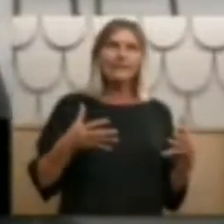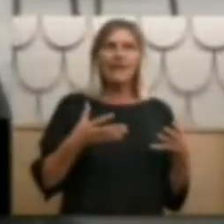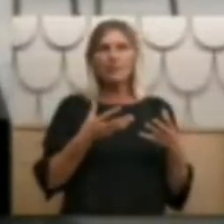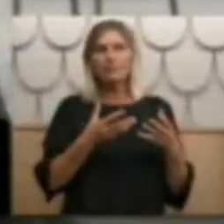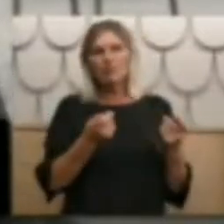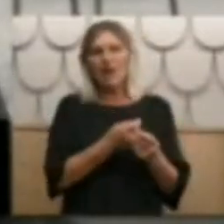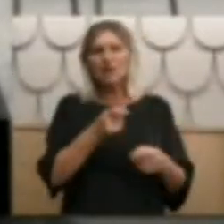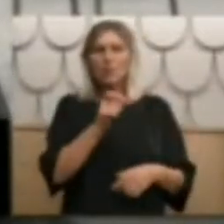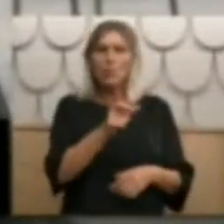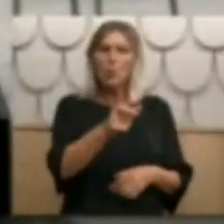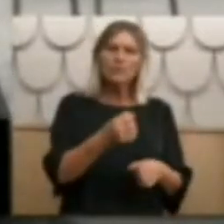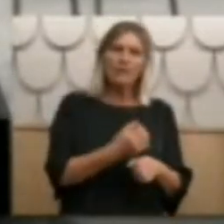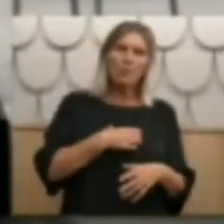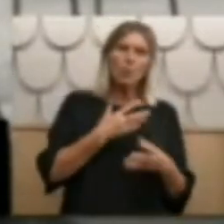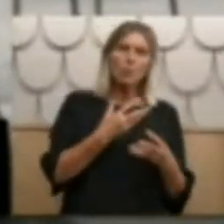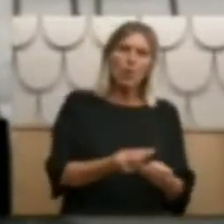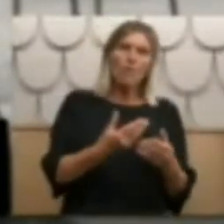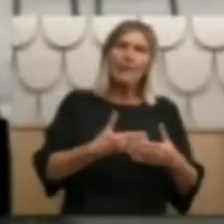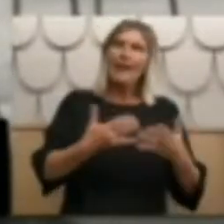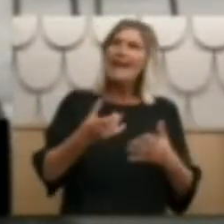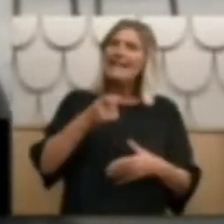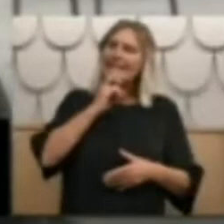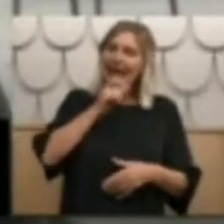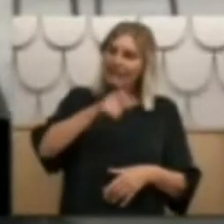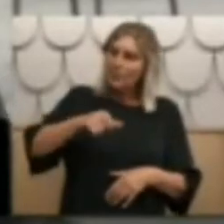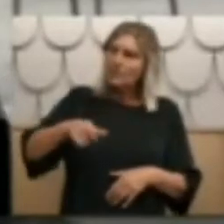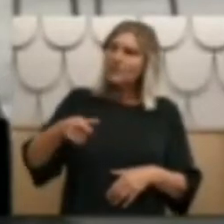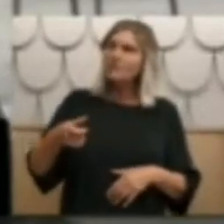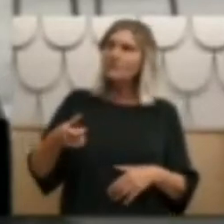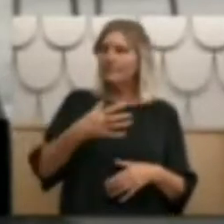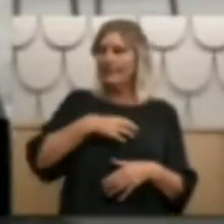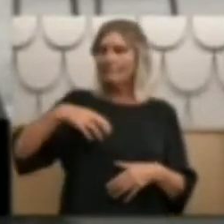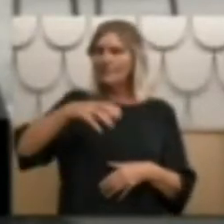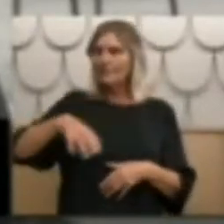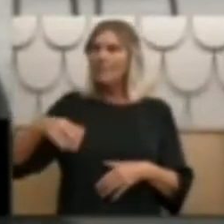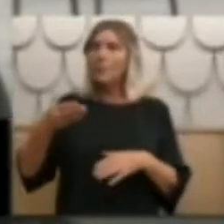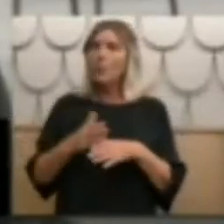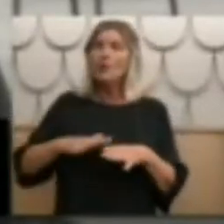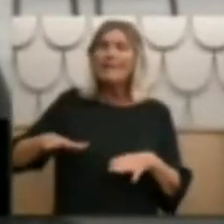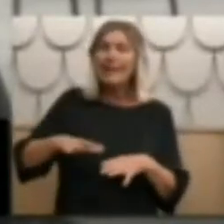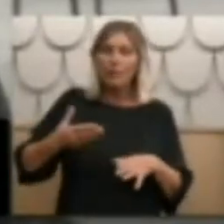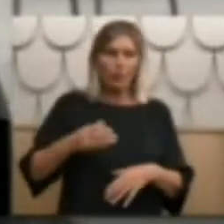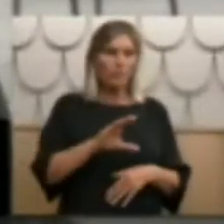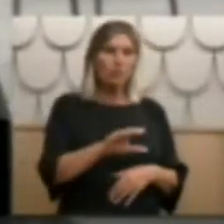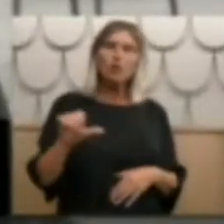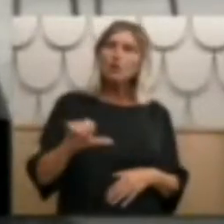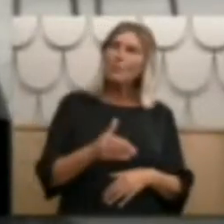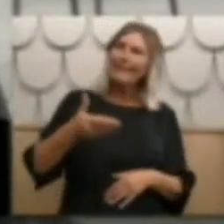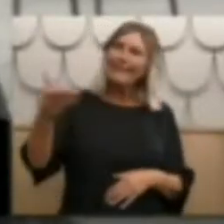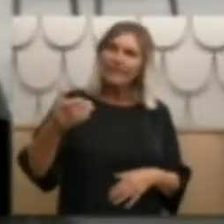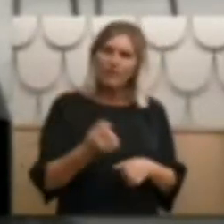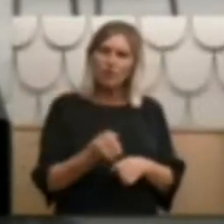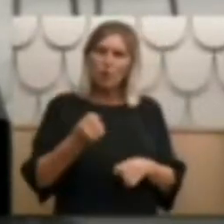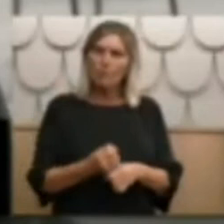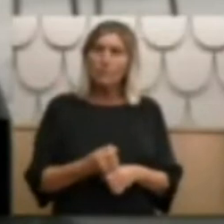but no public servants in government departments who have worked in the area of compensation for claimants should be so